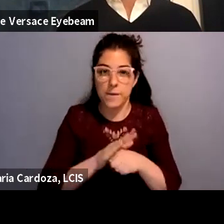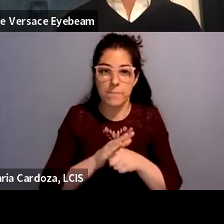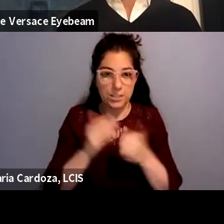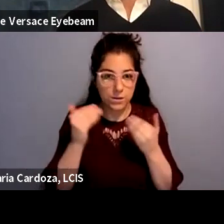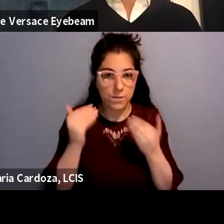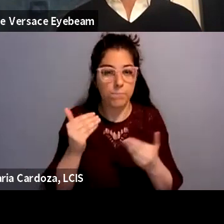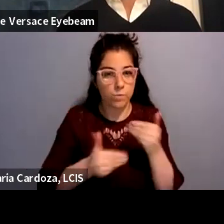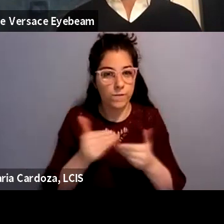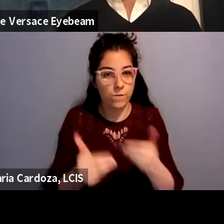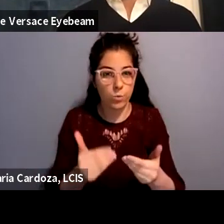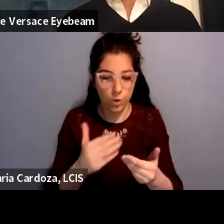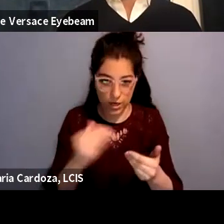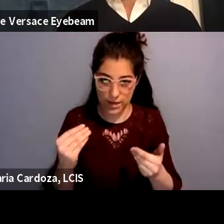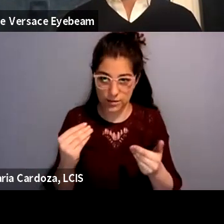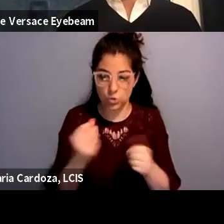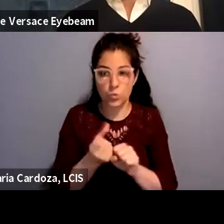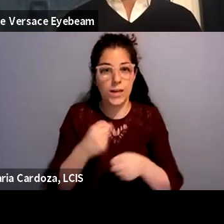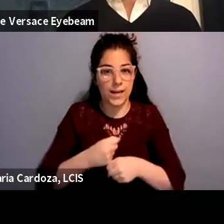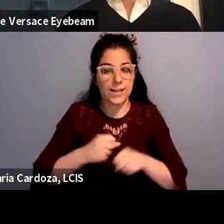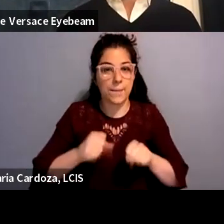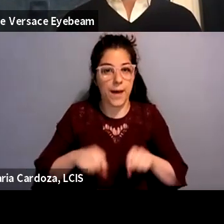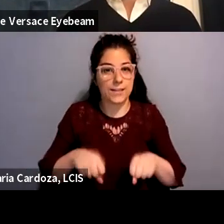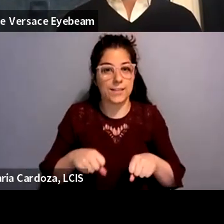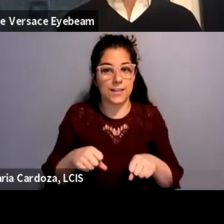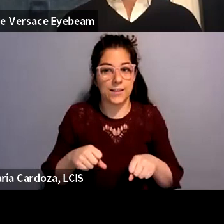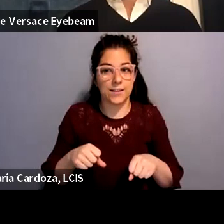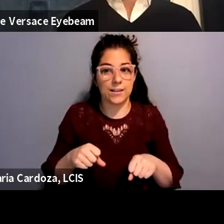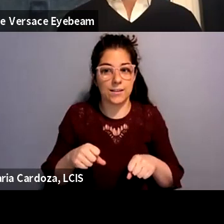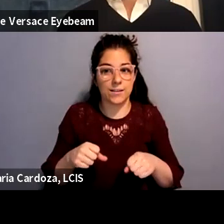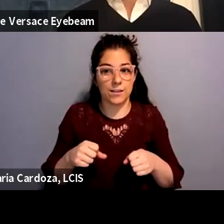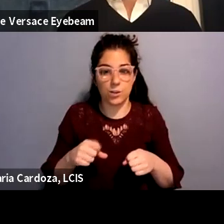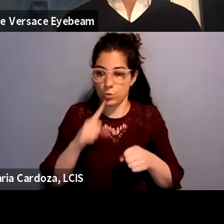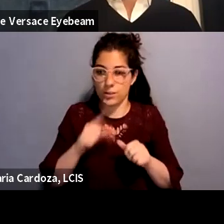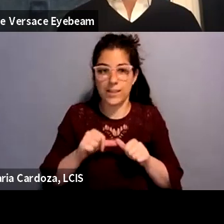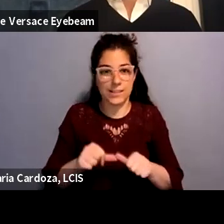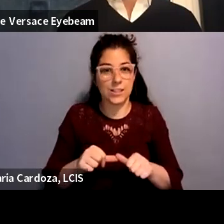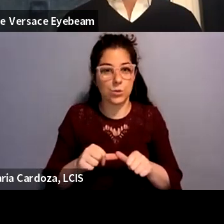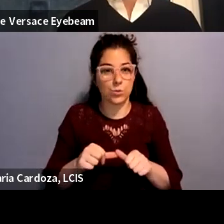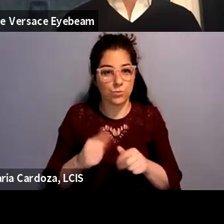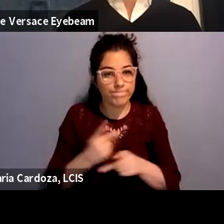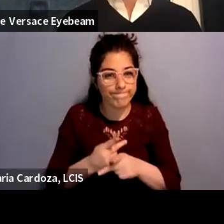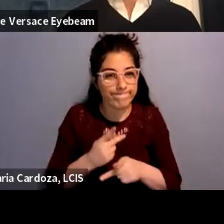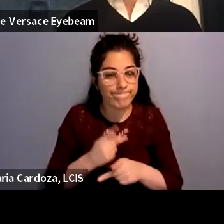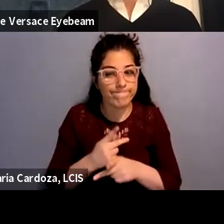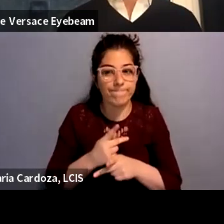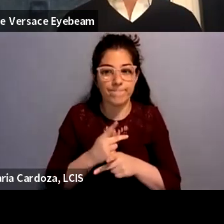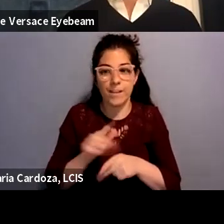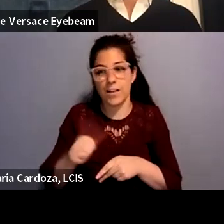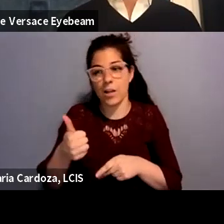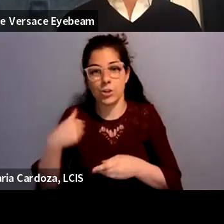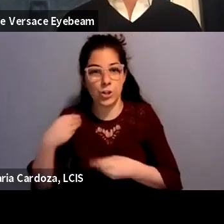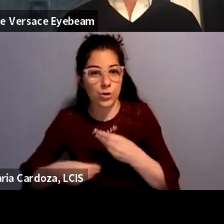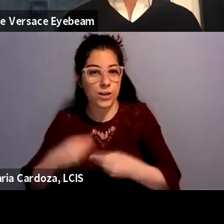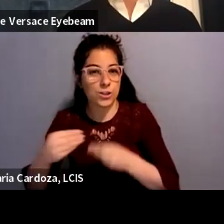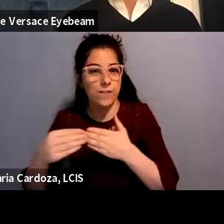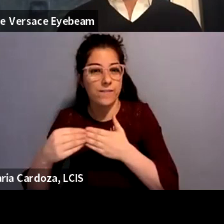to creating the capacity, leadership capacity, to continue to nurture another generation and generations of leaders